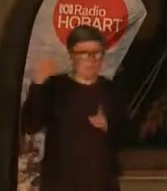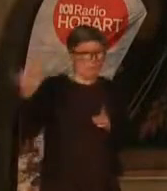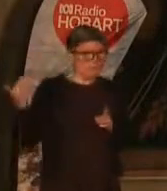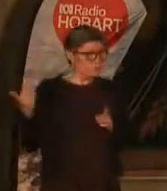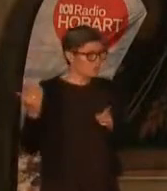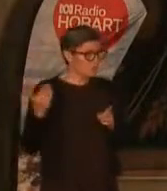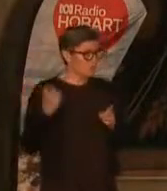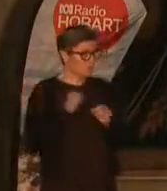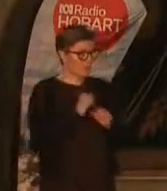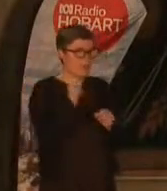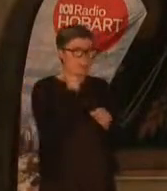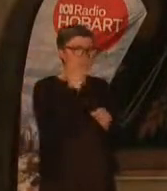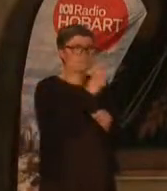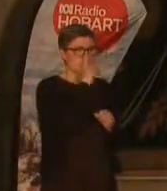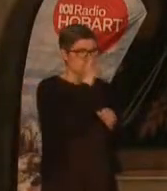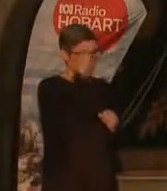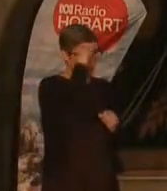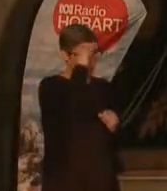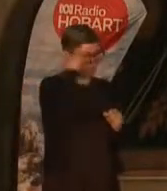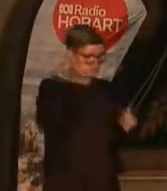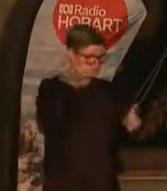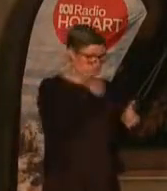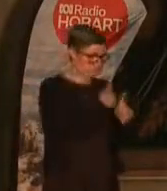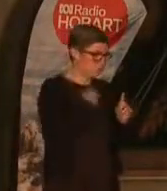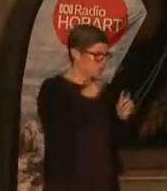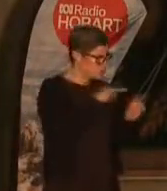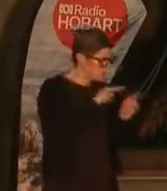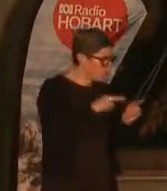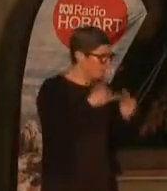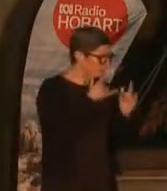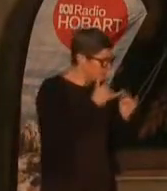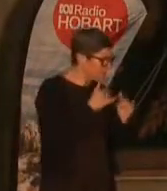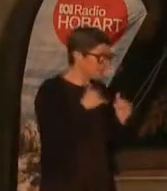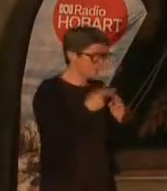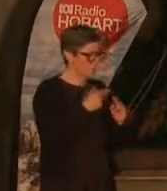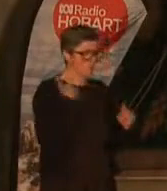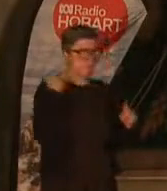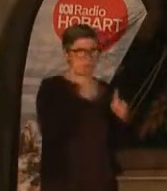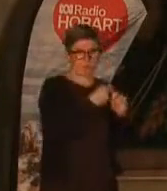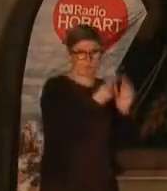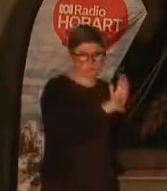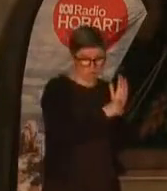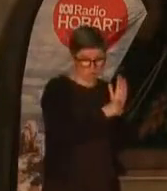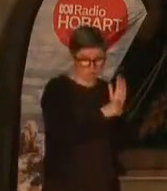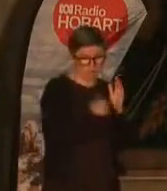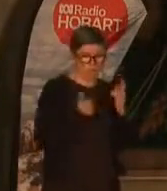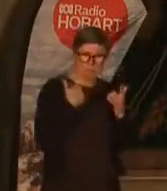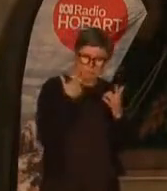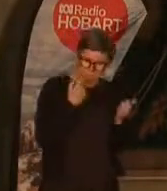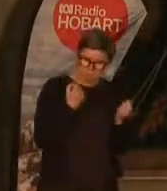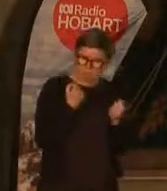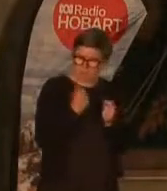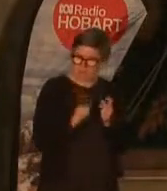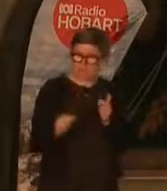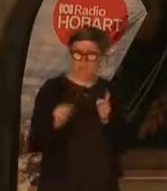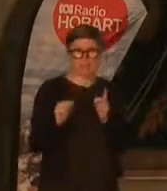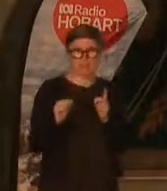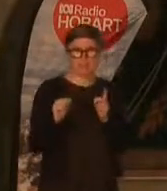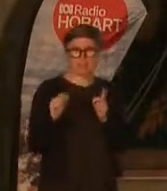our people have known this and been testing it and observing it for so long. Do you find that still, that that's just like,